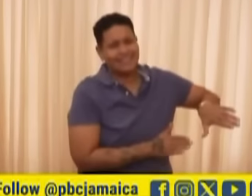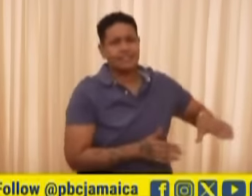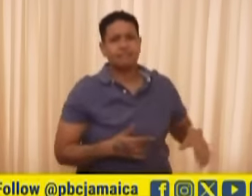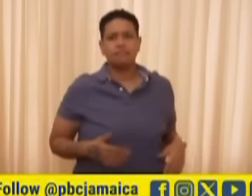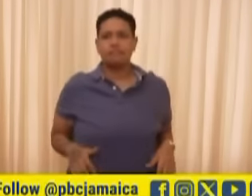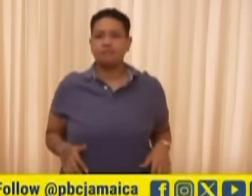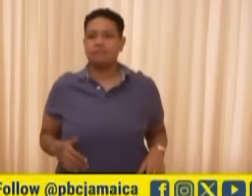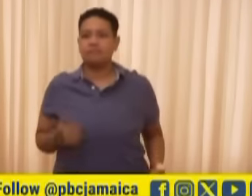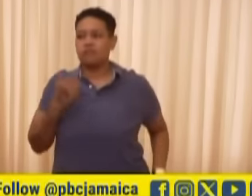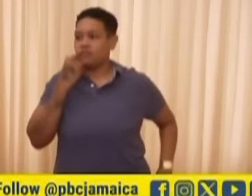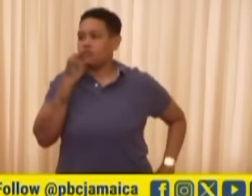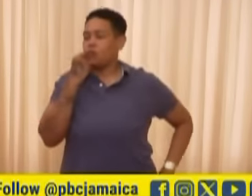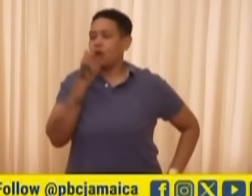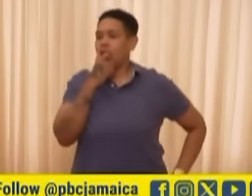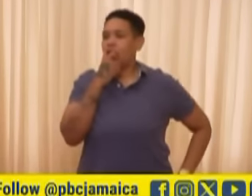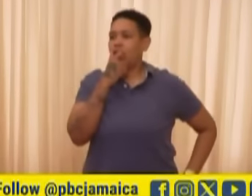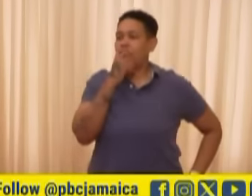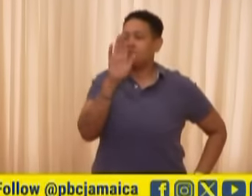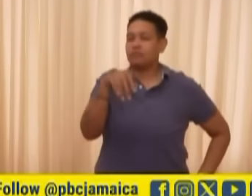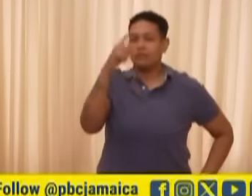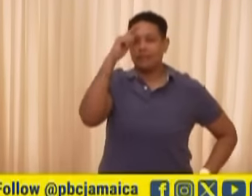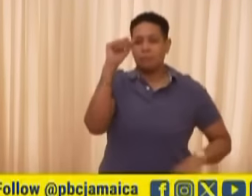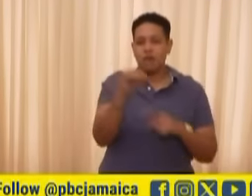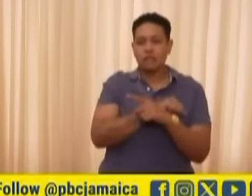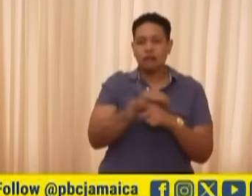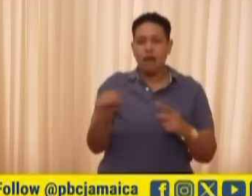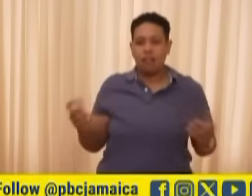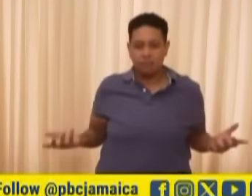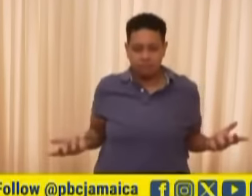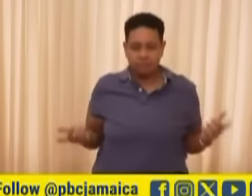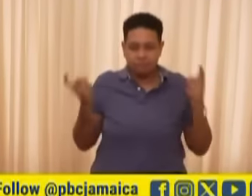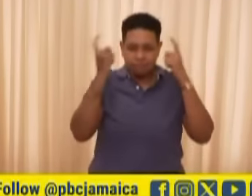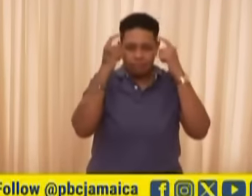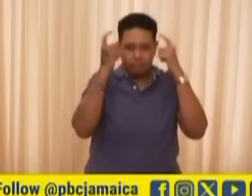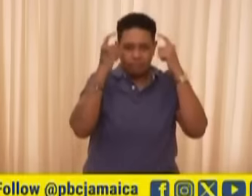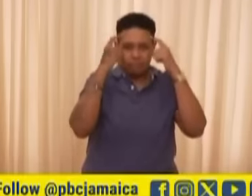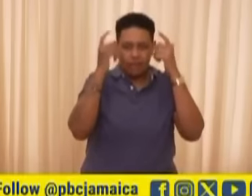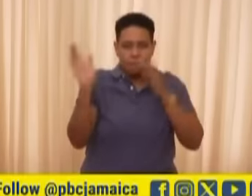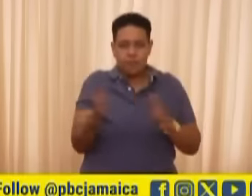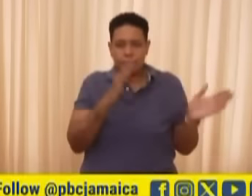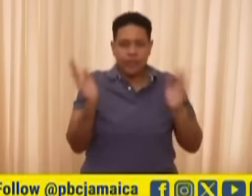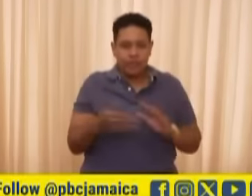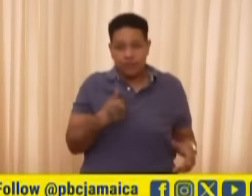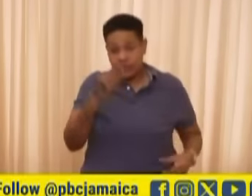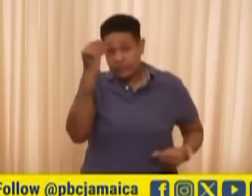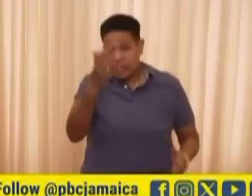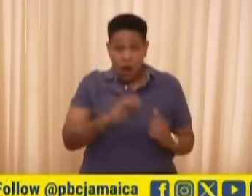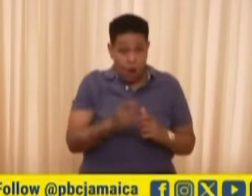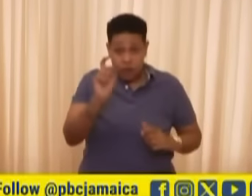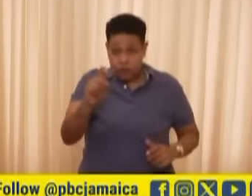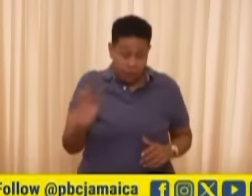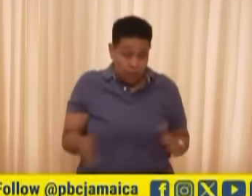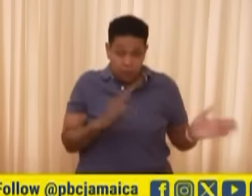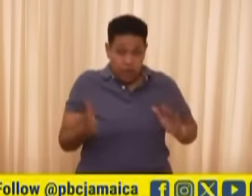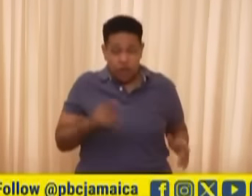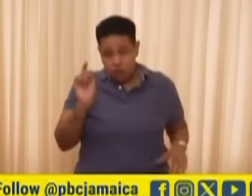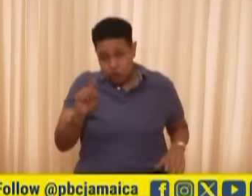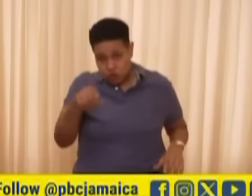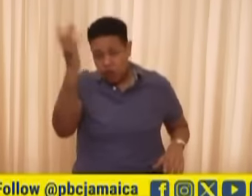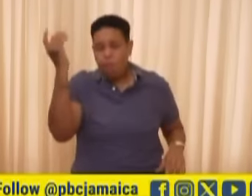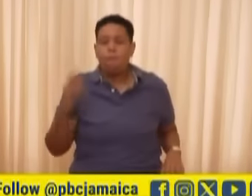anxiety, and be practical, prepare, as I have outlined, how we should be